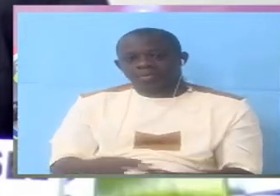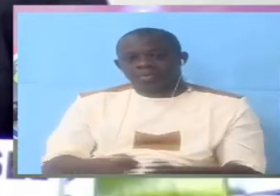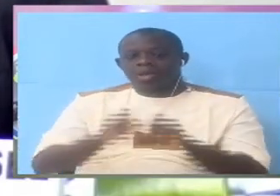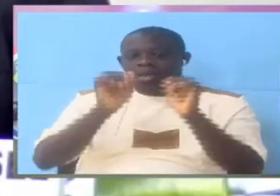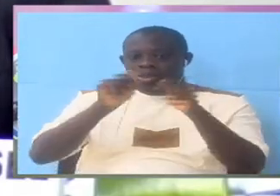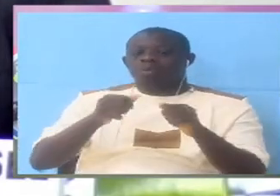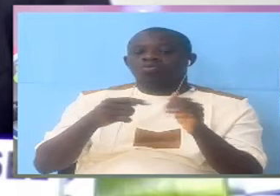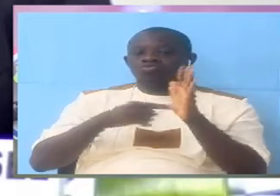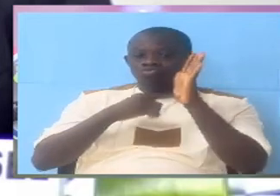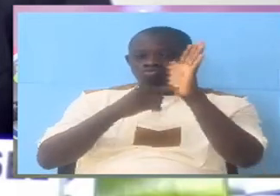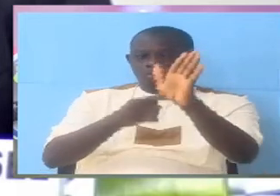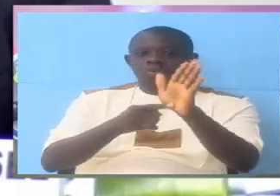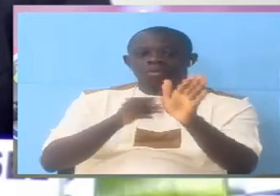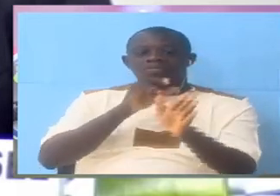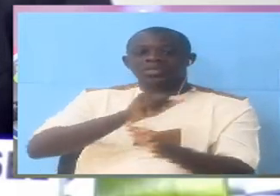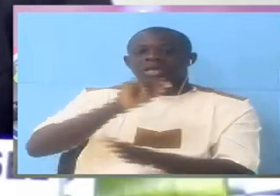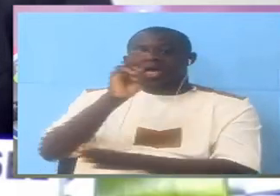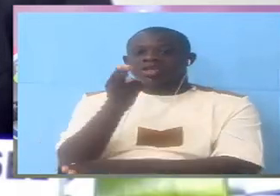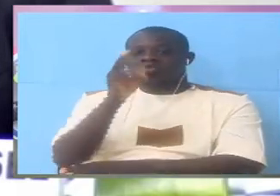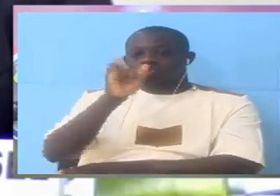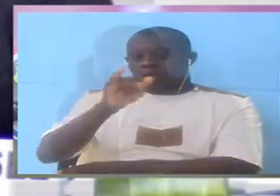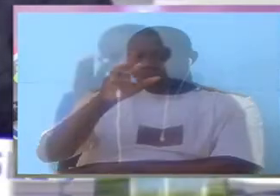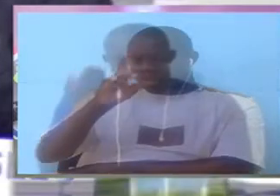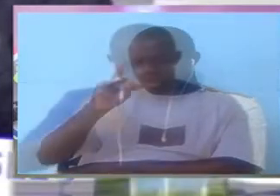you play the testimony of Mr. Haider?